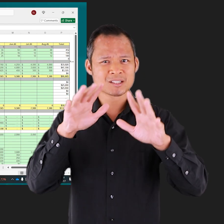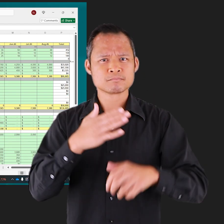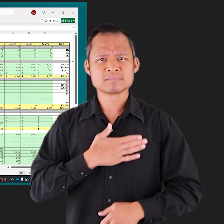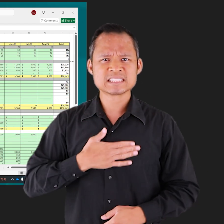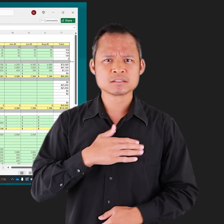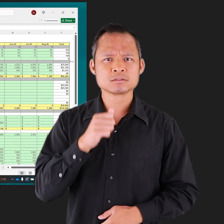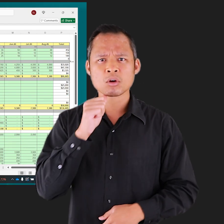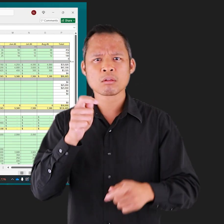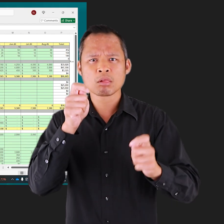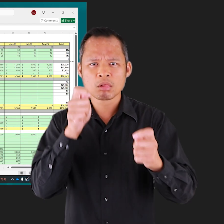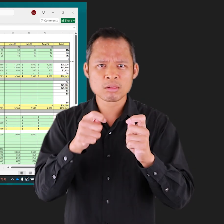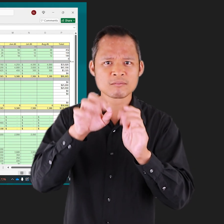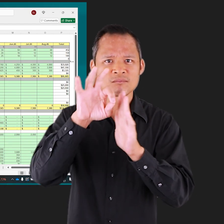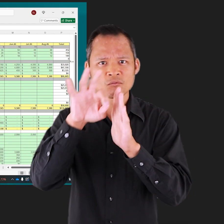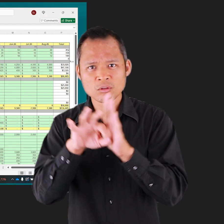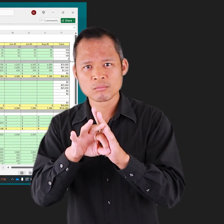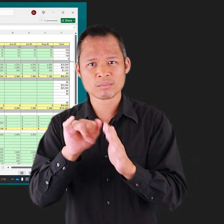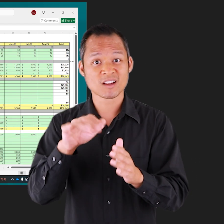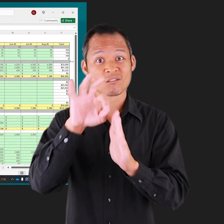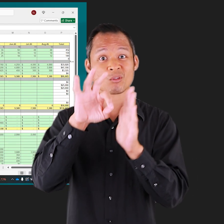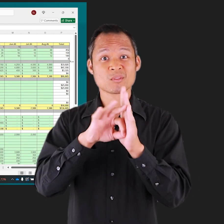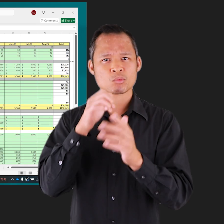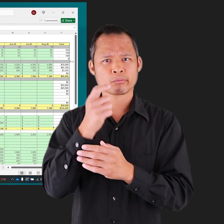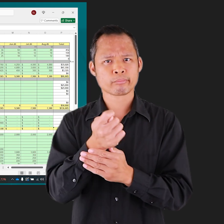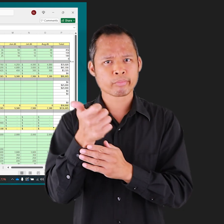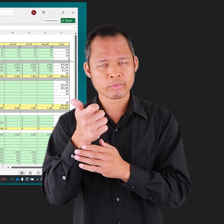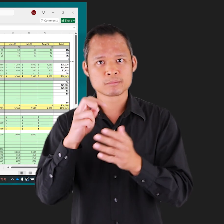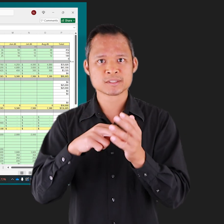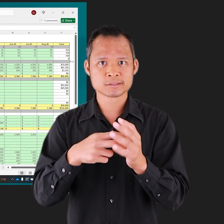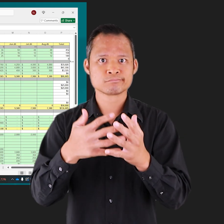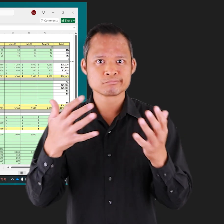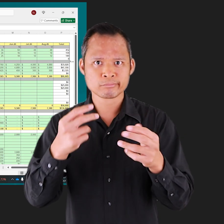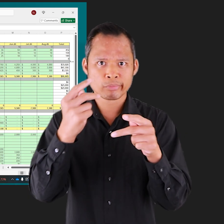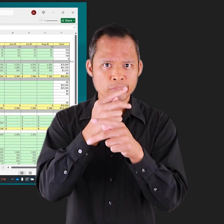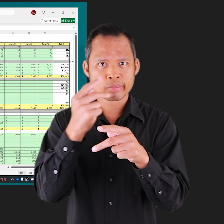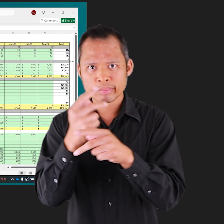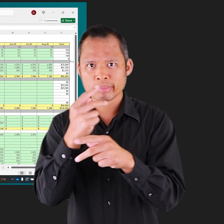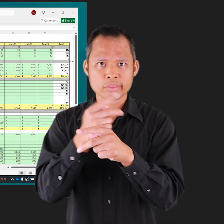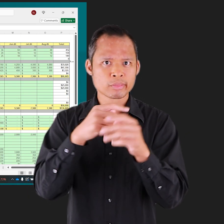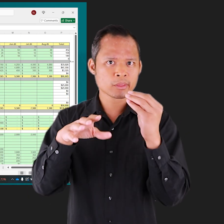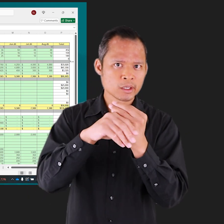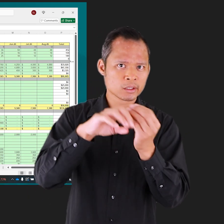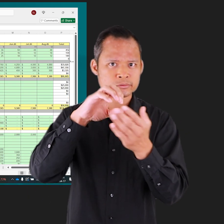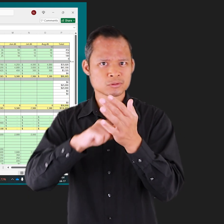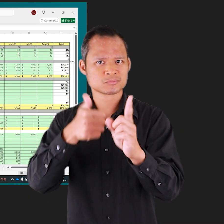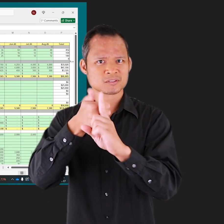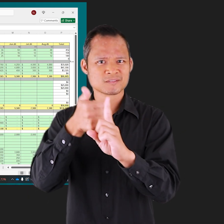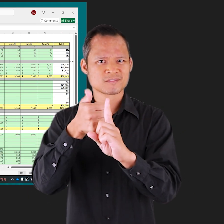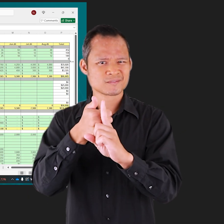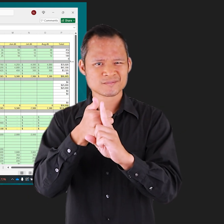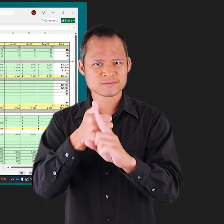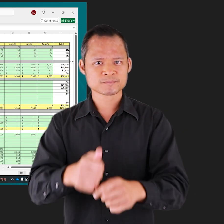go past 4 cells. Please do not alter the formula or add more cells, which will negate the formula, and now you will need to add